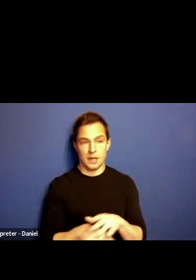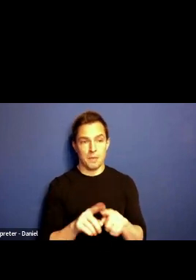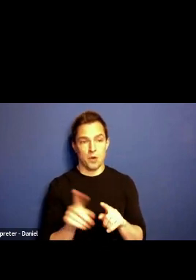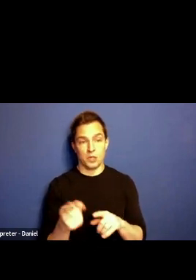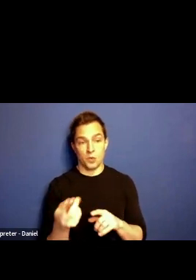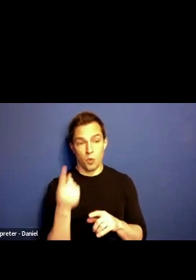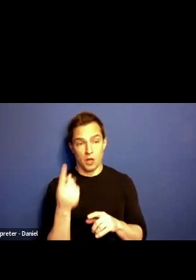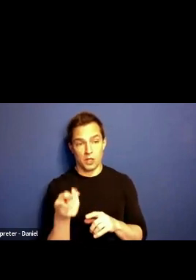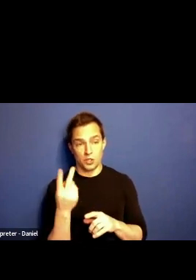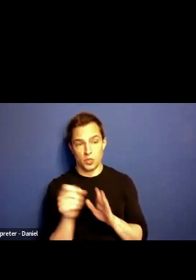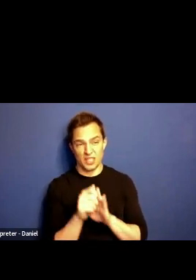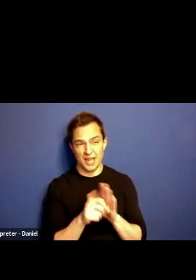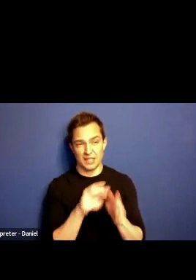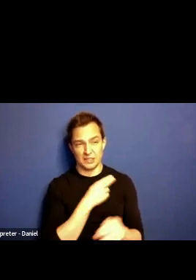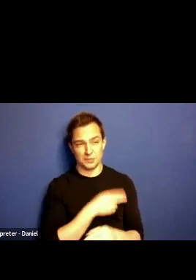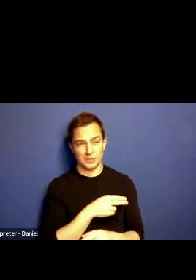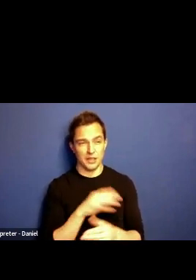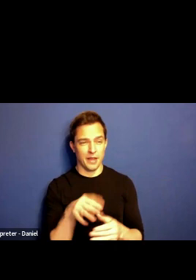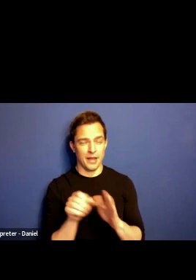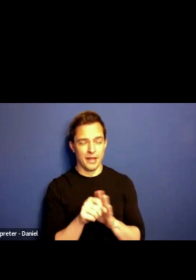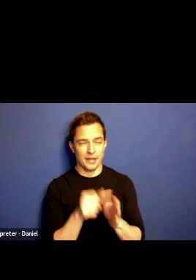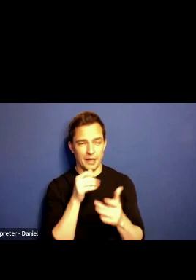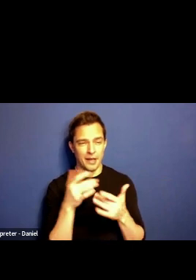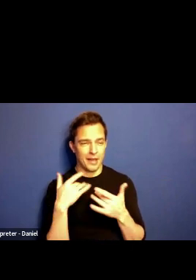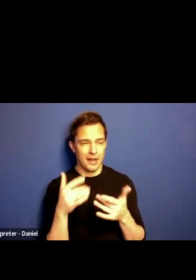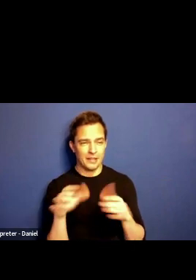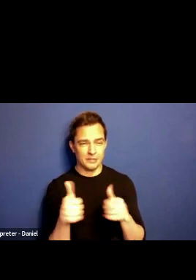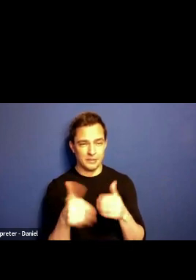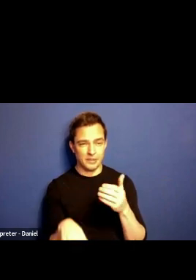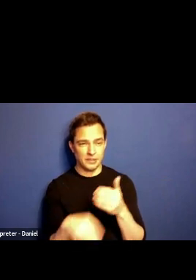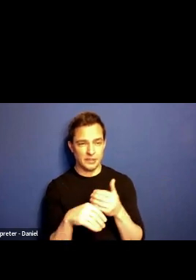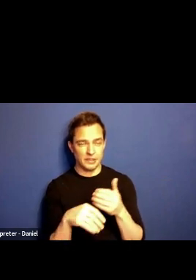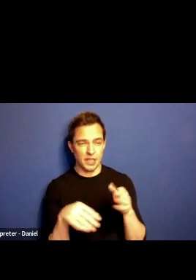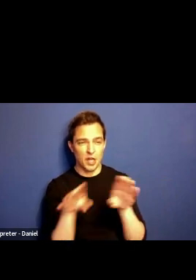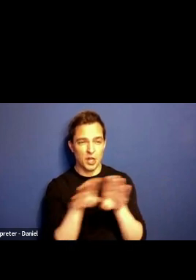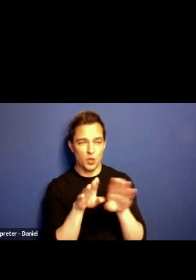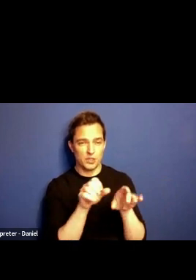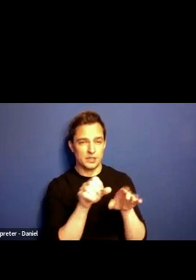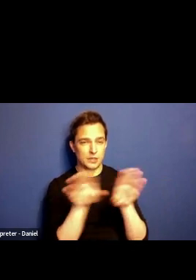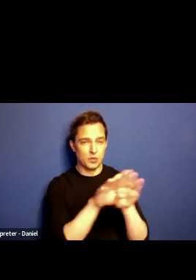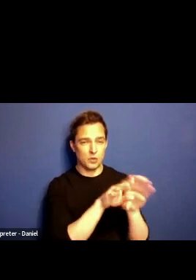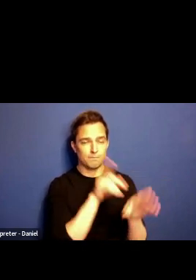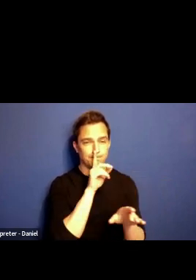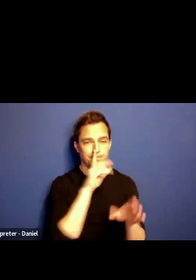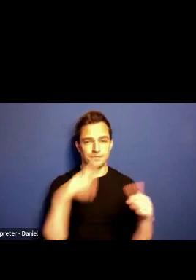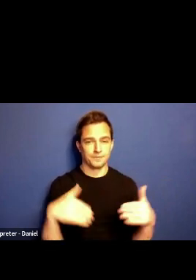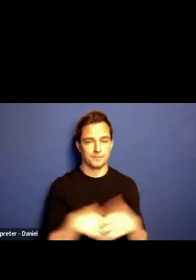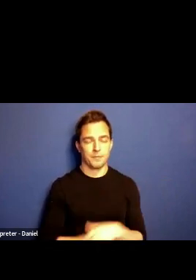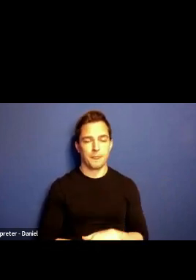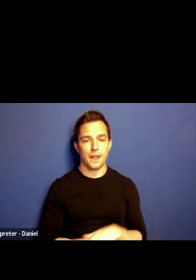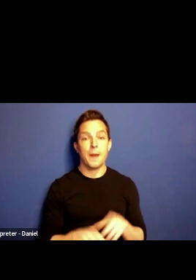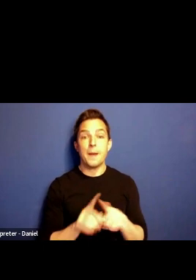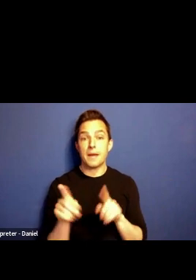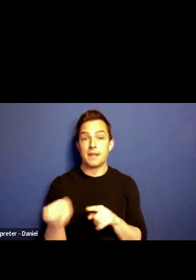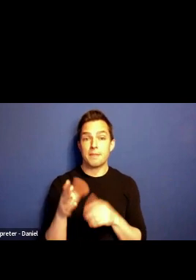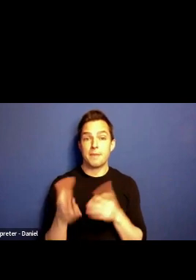state hospitals. And those are states that are unlikely to do any additional closing of state hospitals. But they may